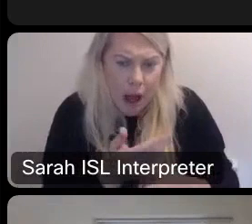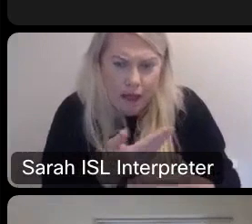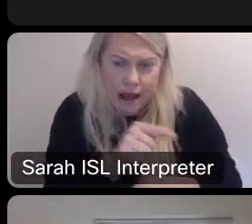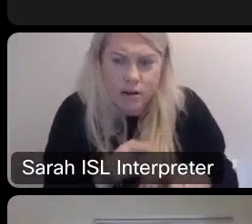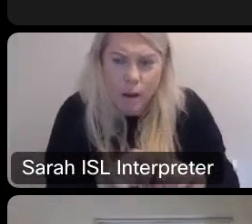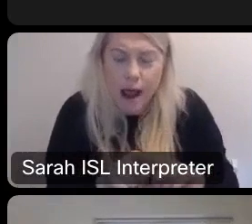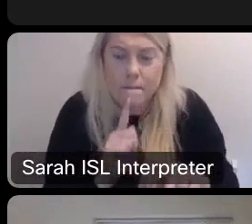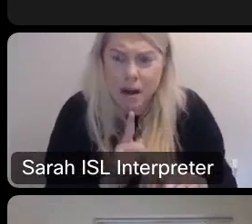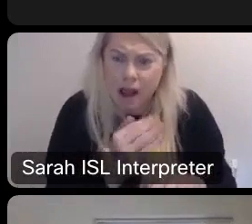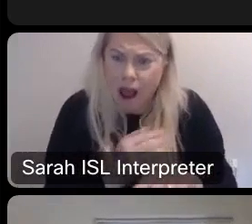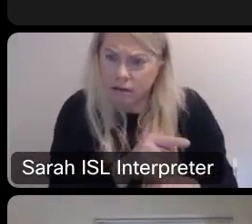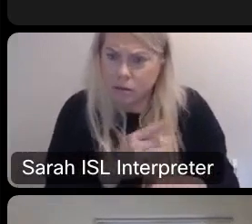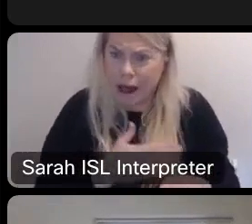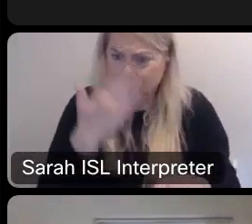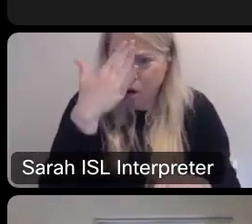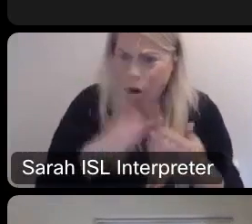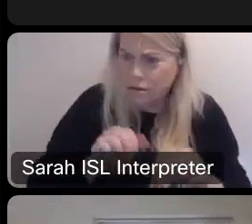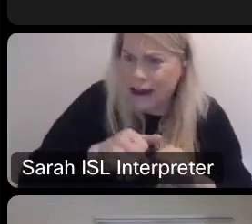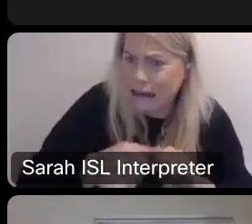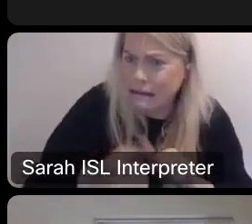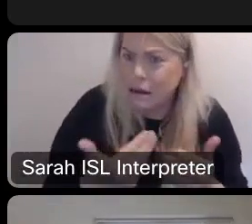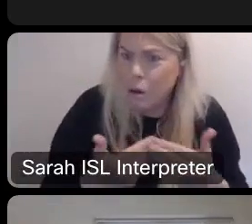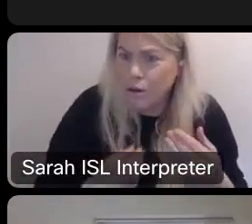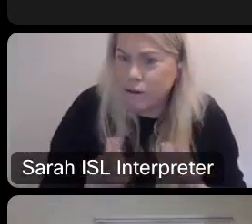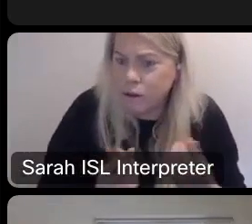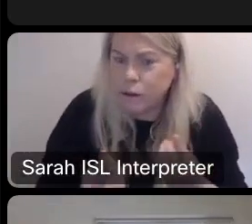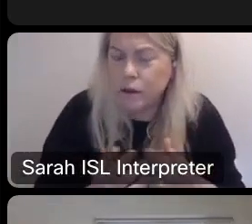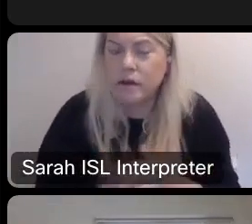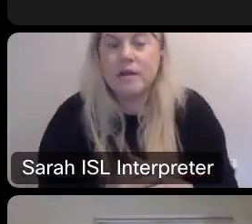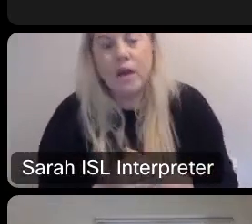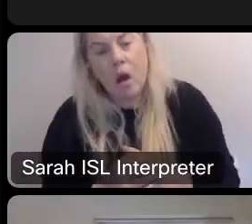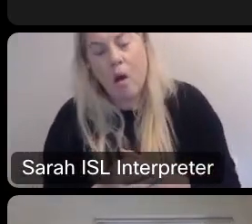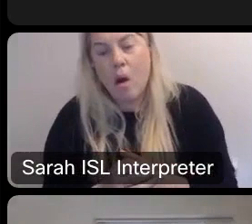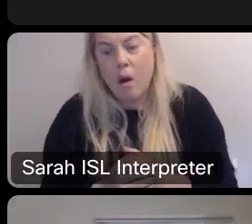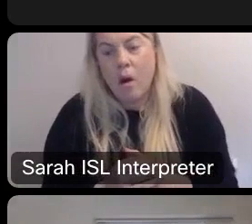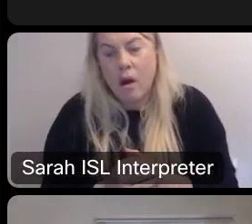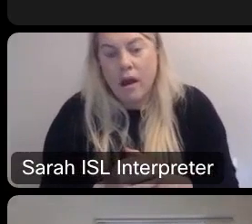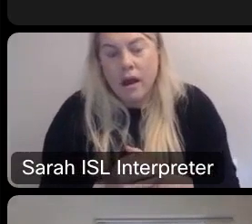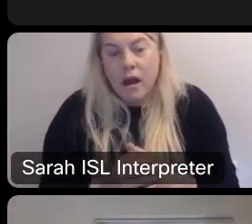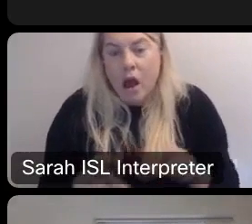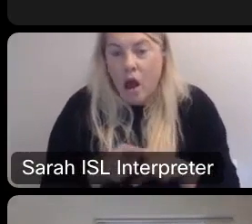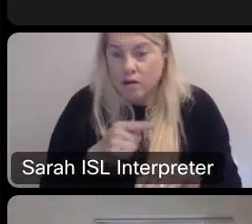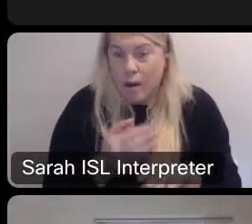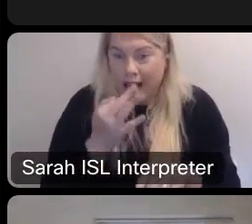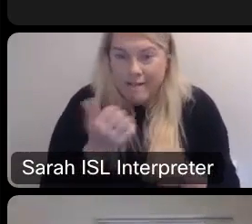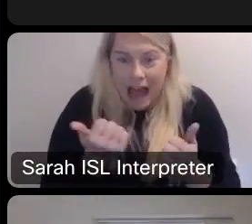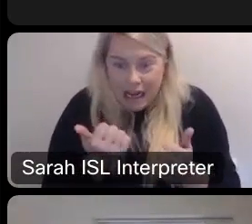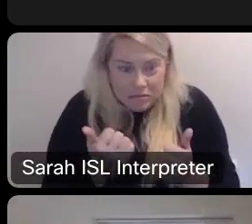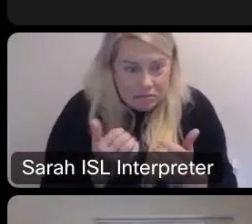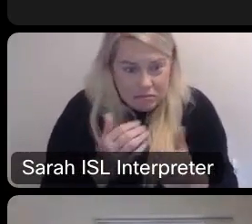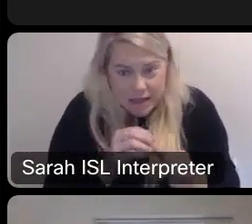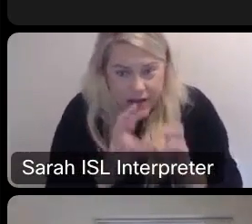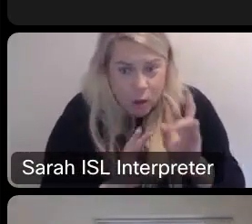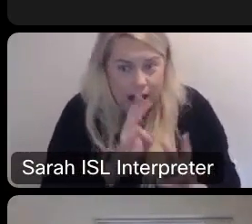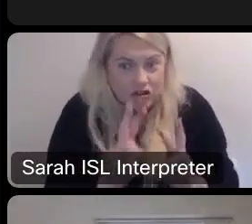know what happens next and what do I have to do. So and also, do they have any particular questions? So important to give